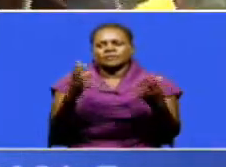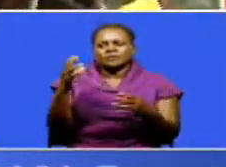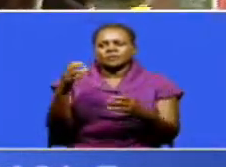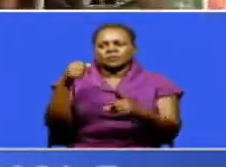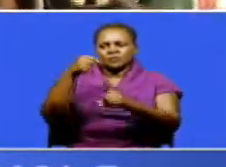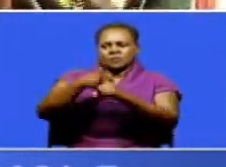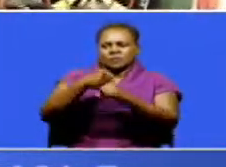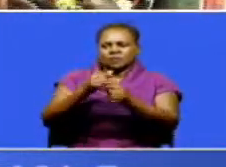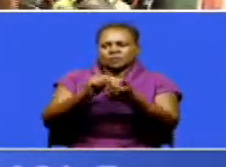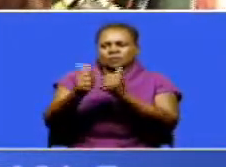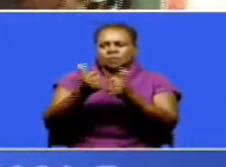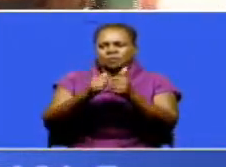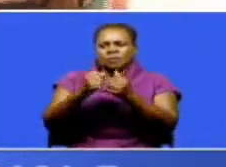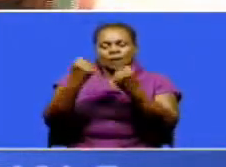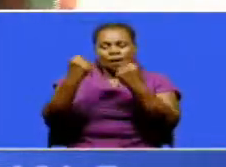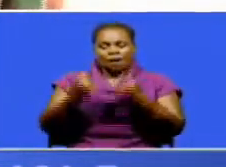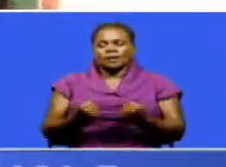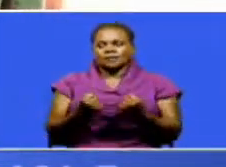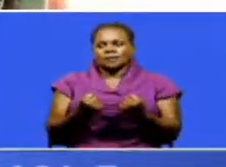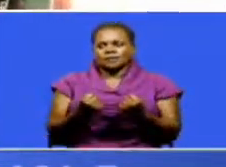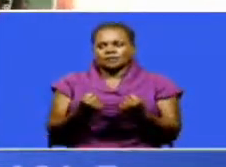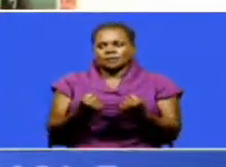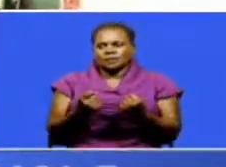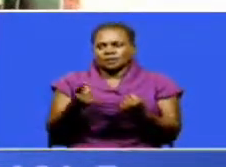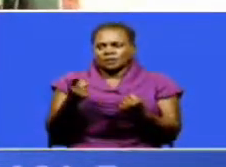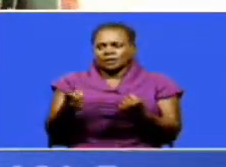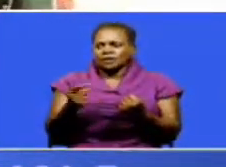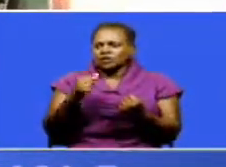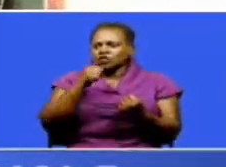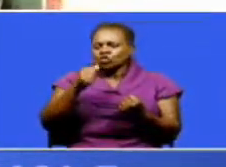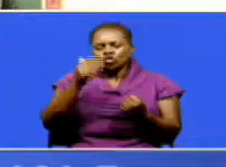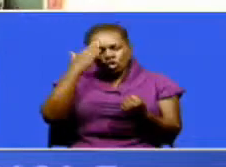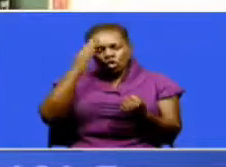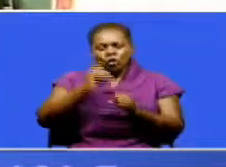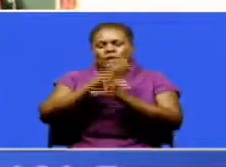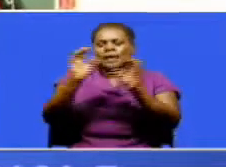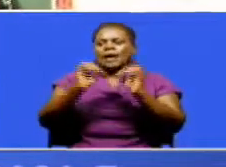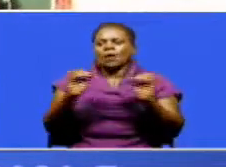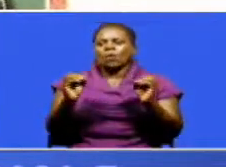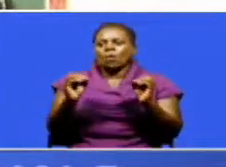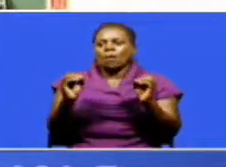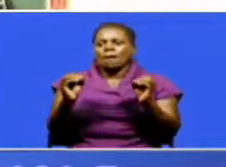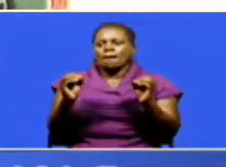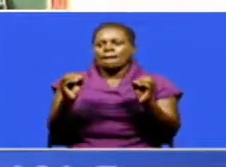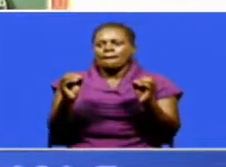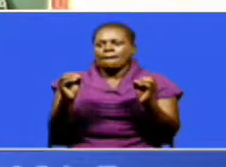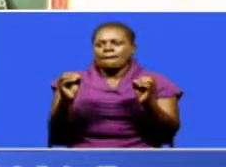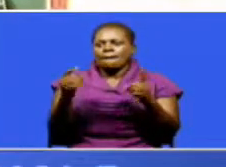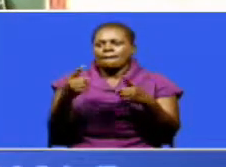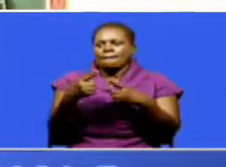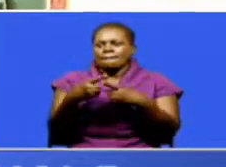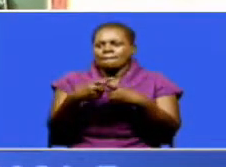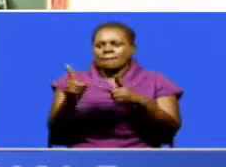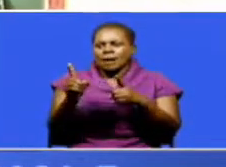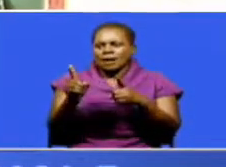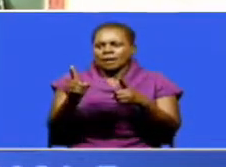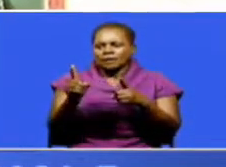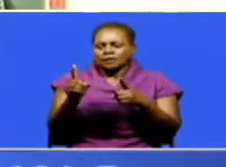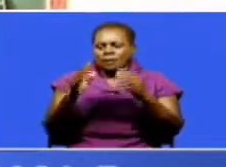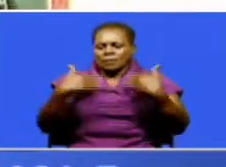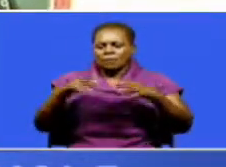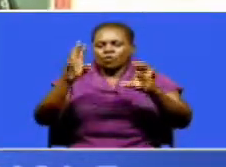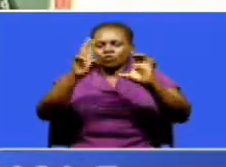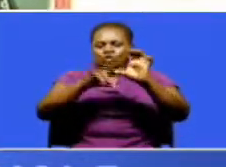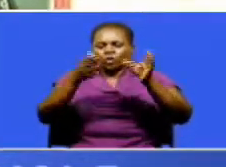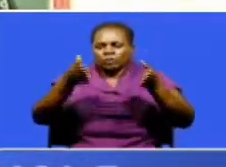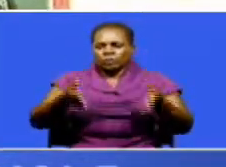championing. Sponsorship is very hard because this sport is not very well known. But I think, as you can see, the amount of people who have joined us